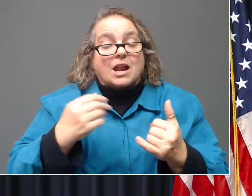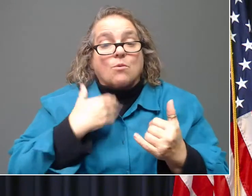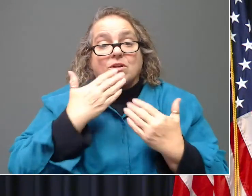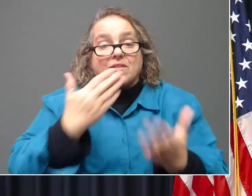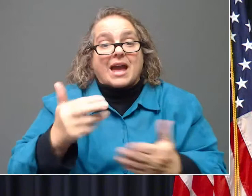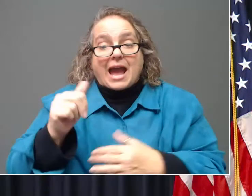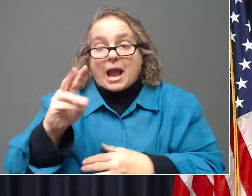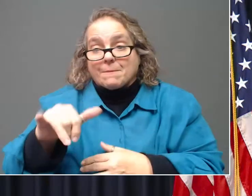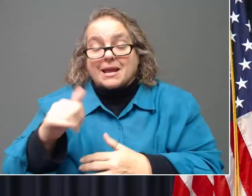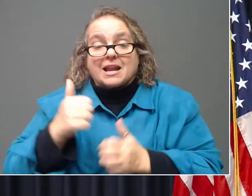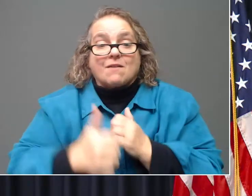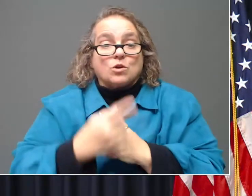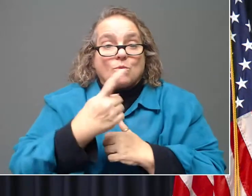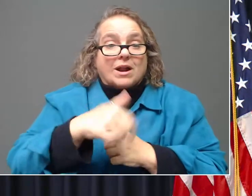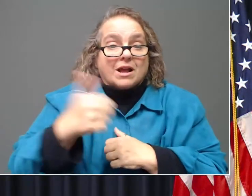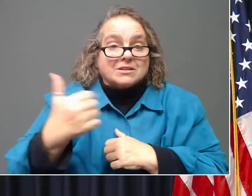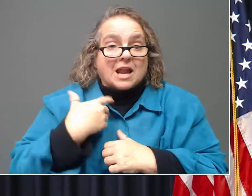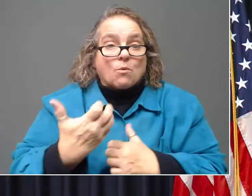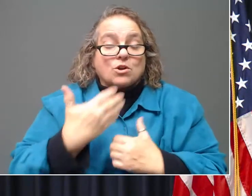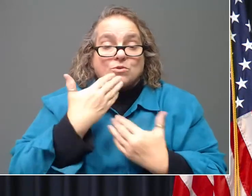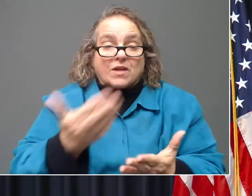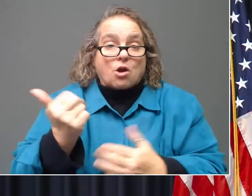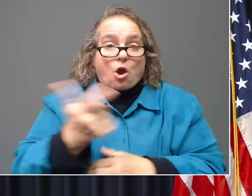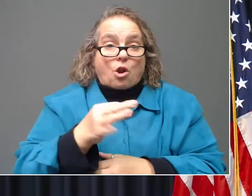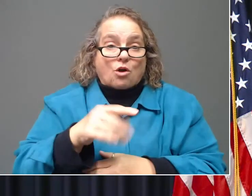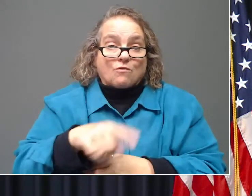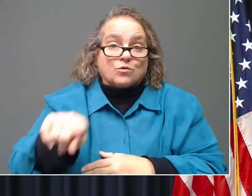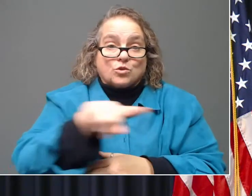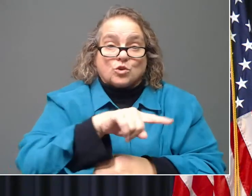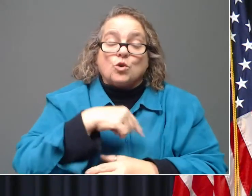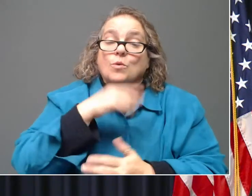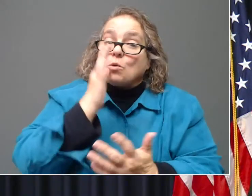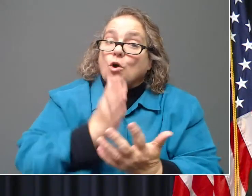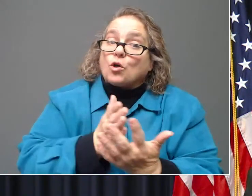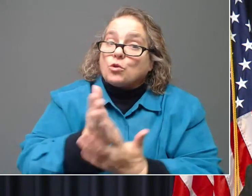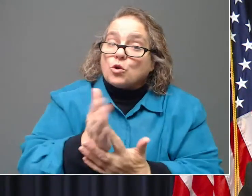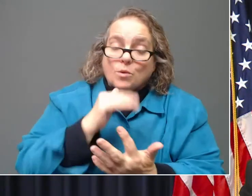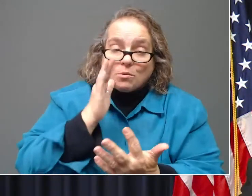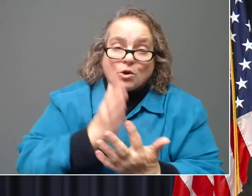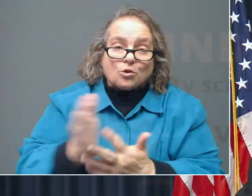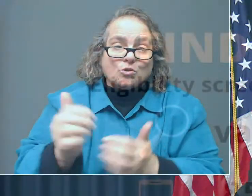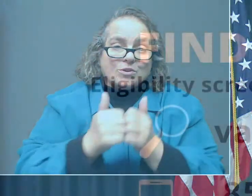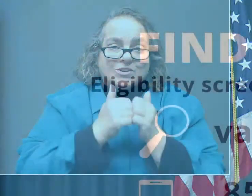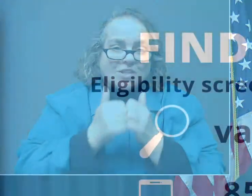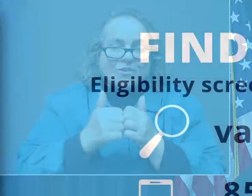and everybody else, and I want to thank all of you. We'll get through it. We'll get through it together. Have a good night.